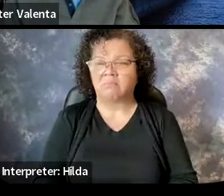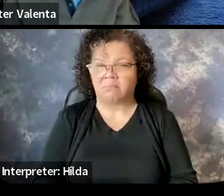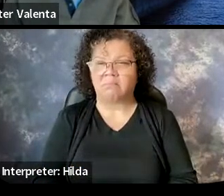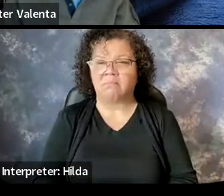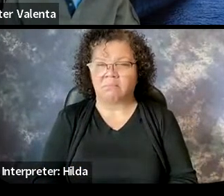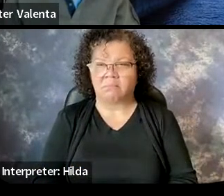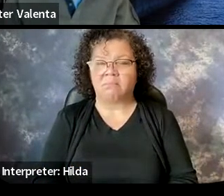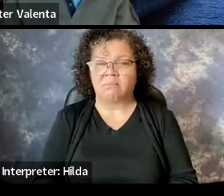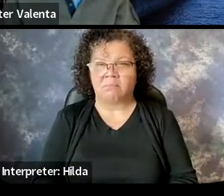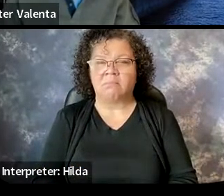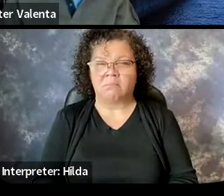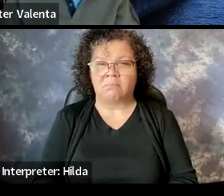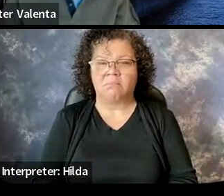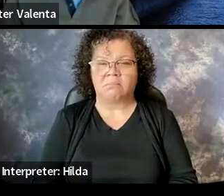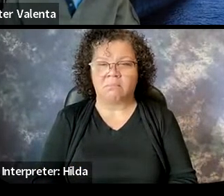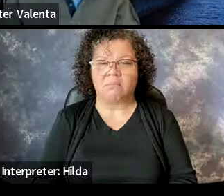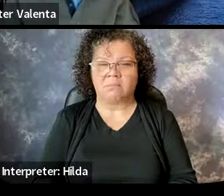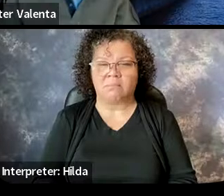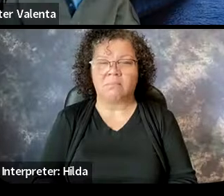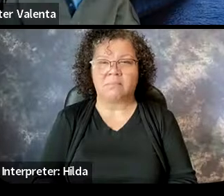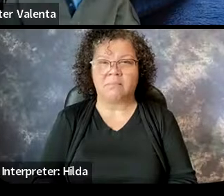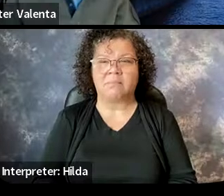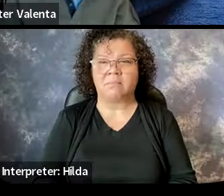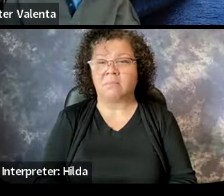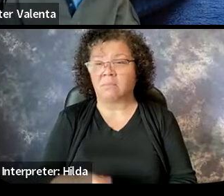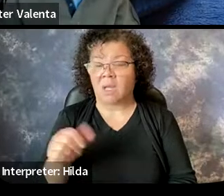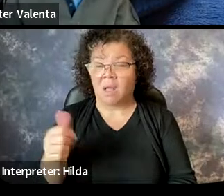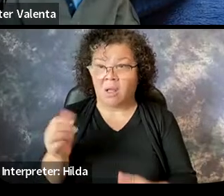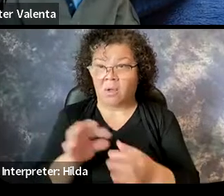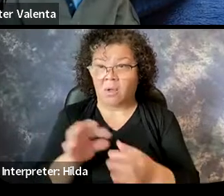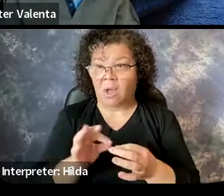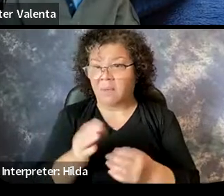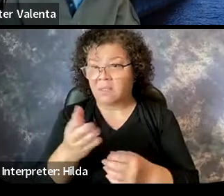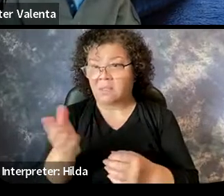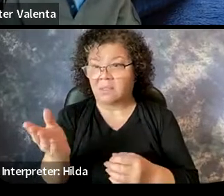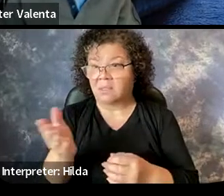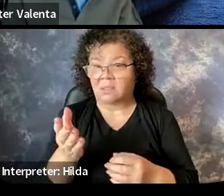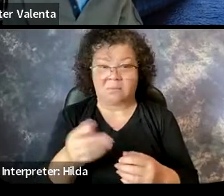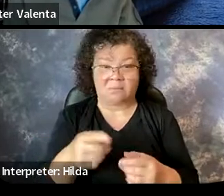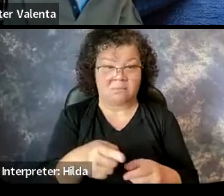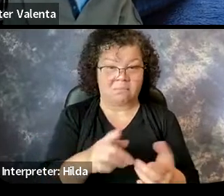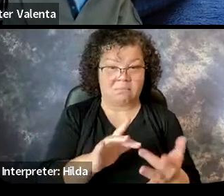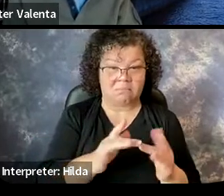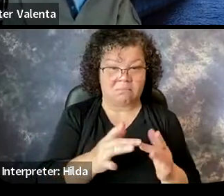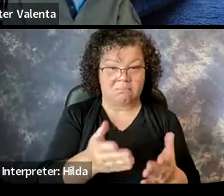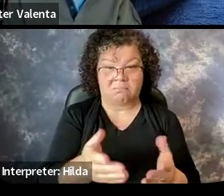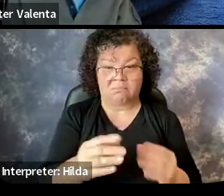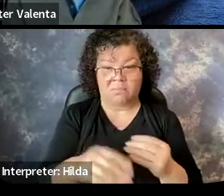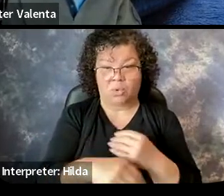Any other comments in the room or online?